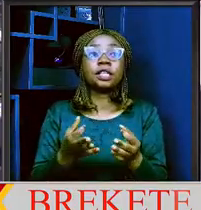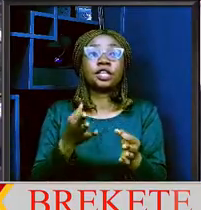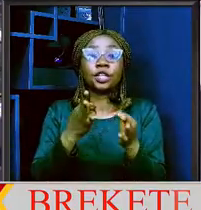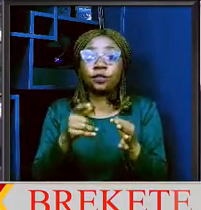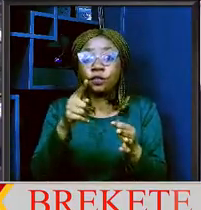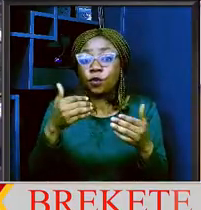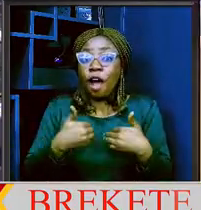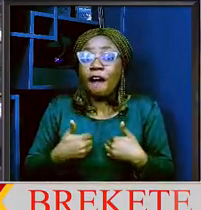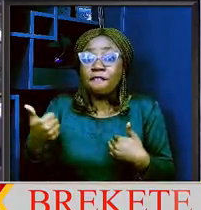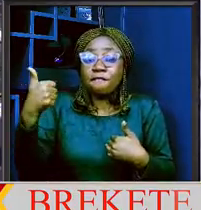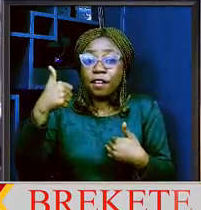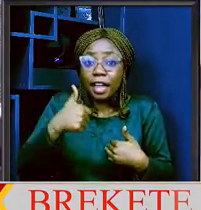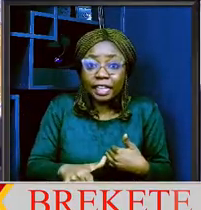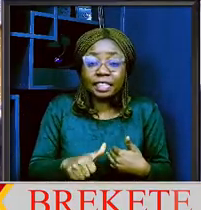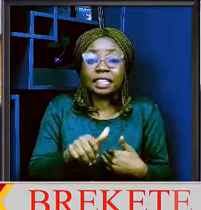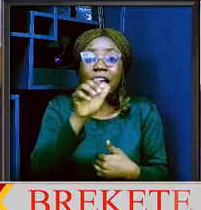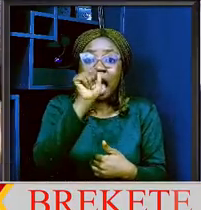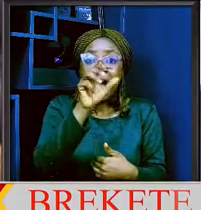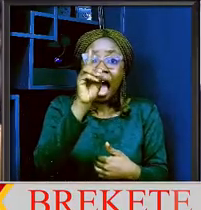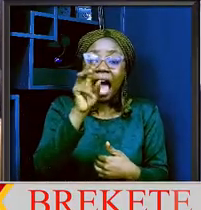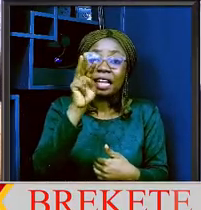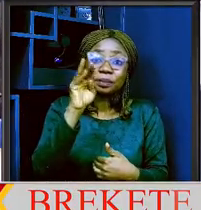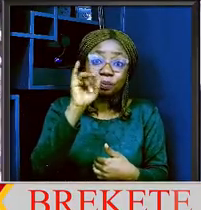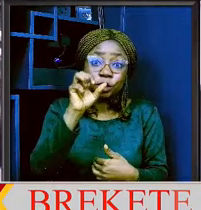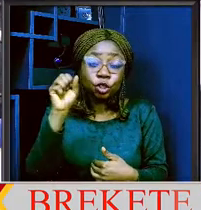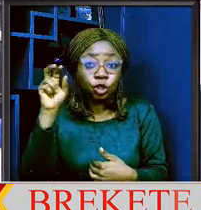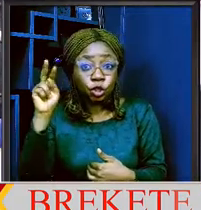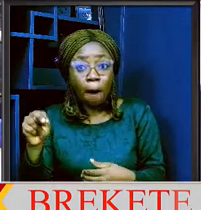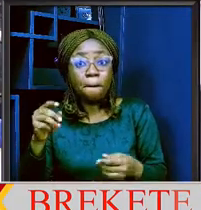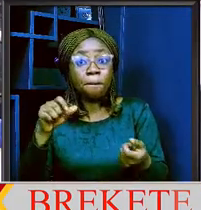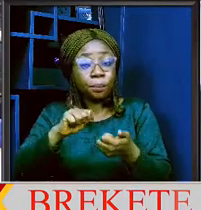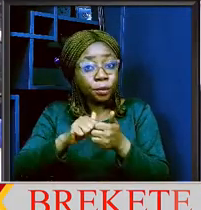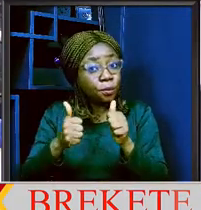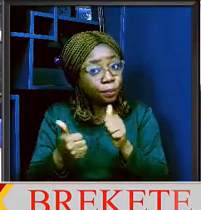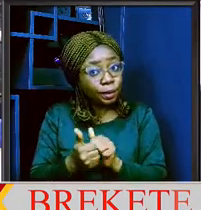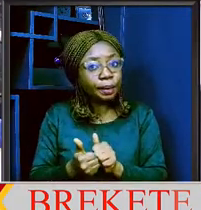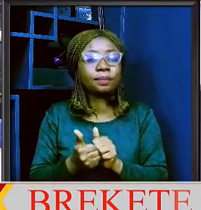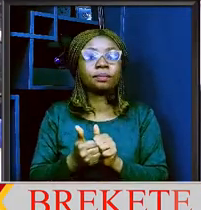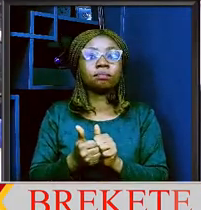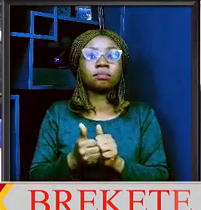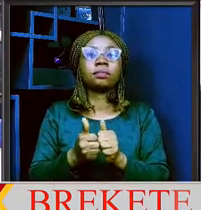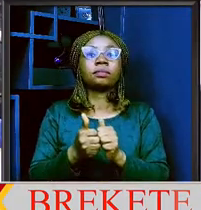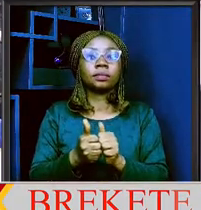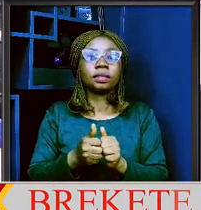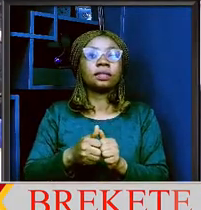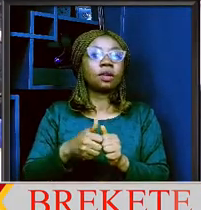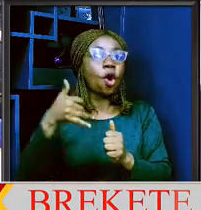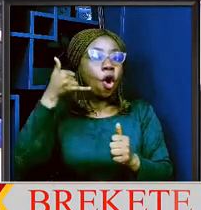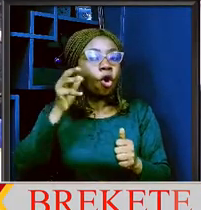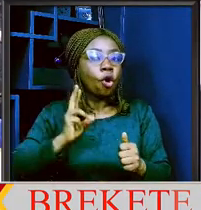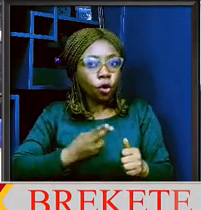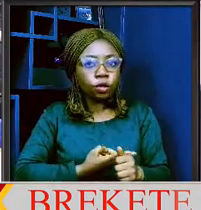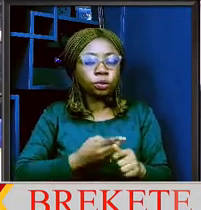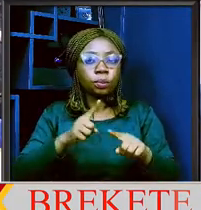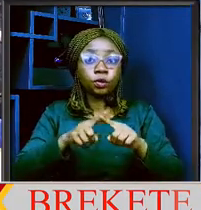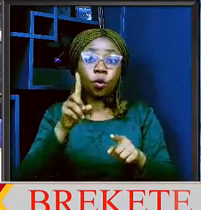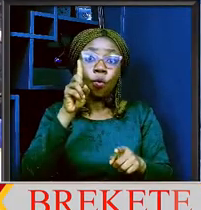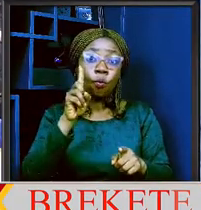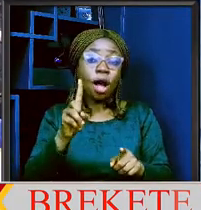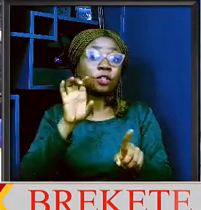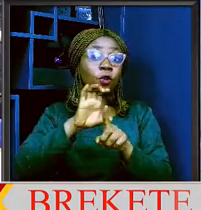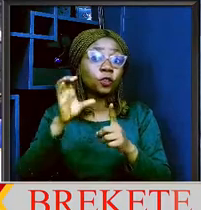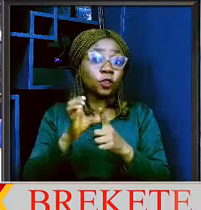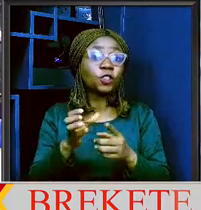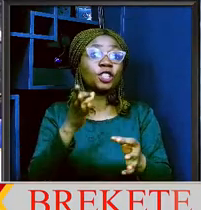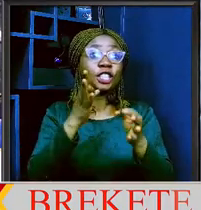have any admission problem you should just reach out to us but on one condition if